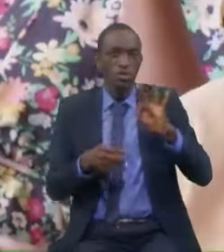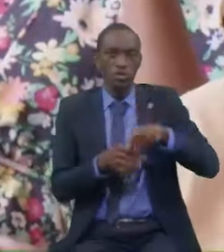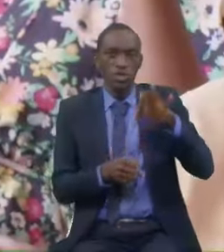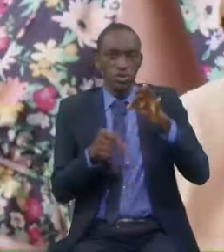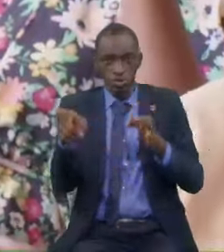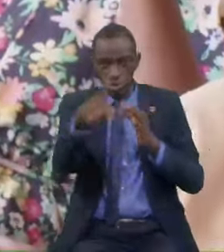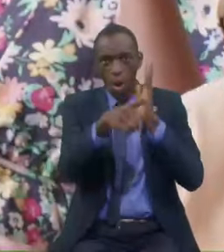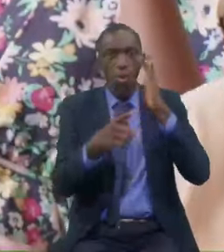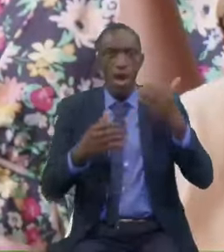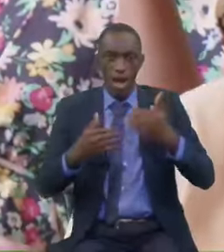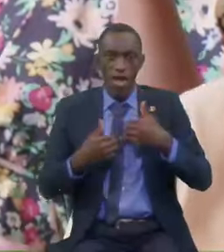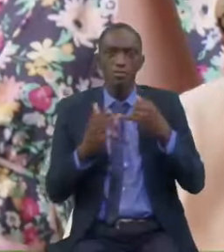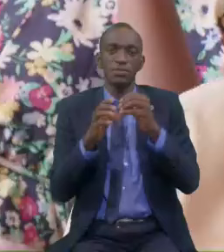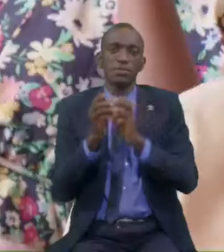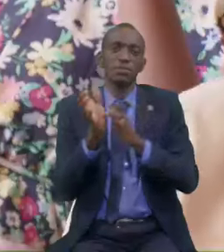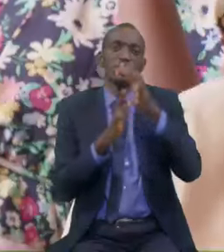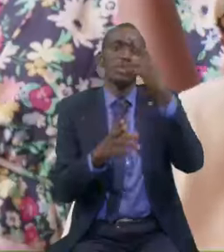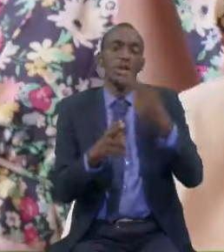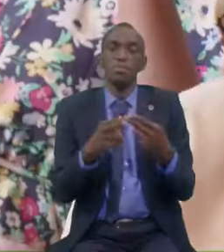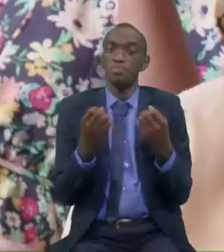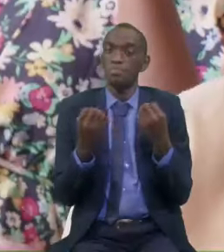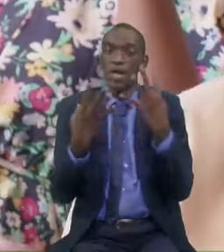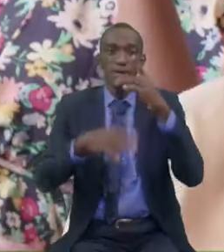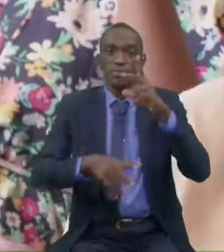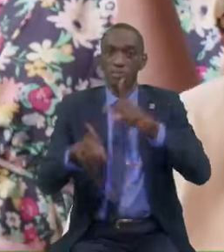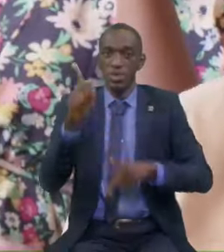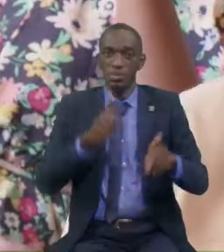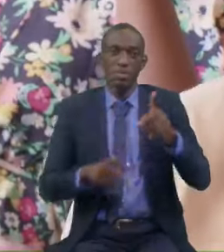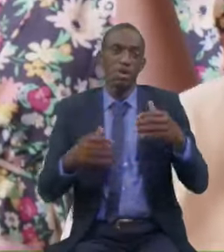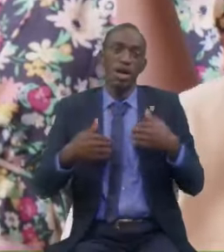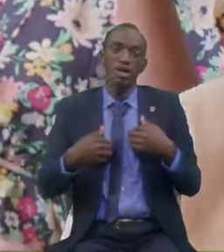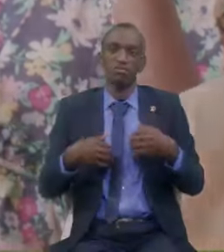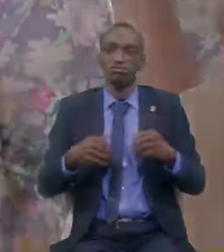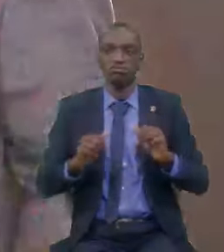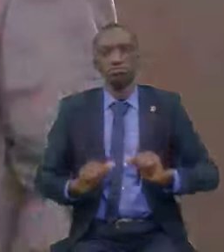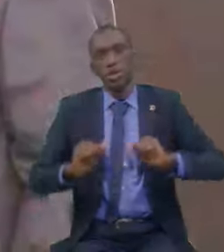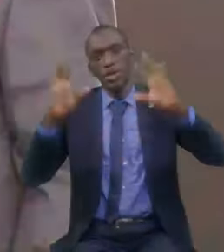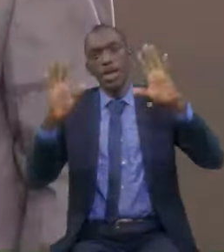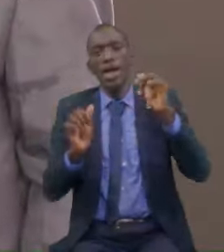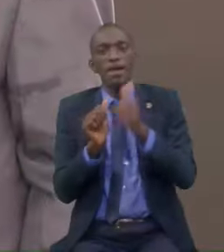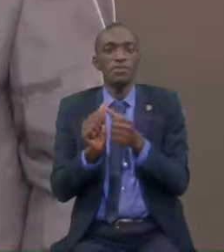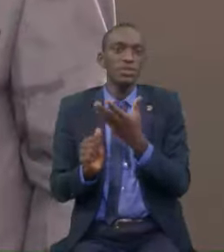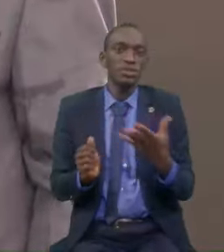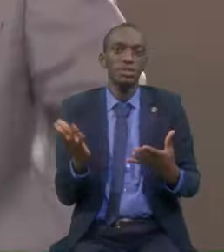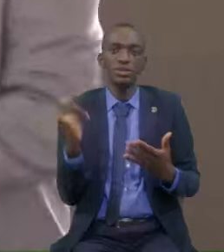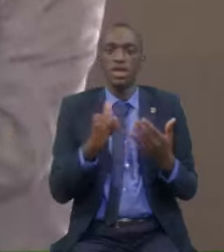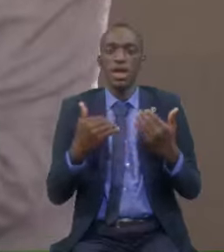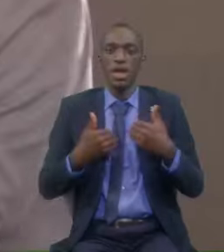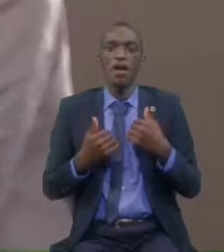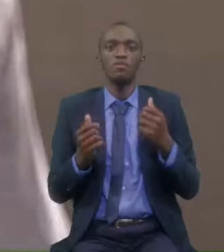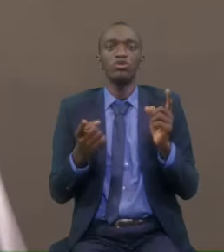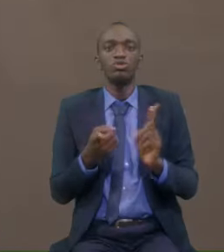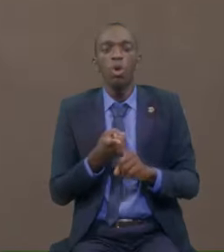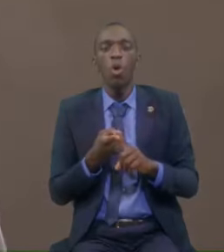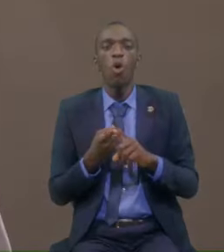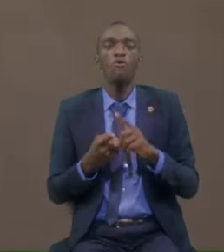Amen. Many people have given up everything they have to a flattering tongue. Many